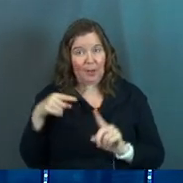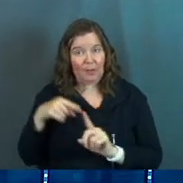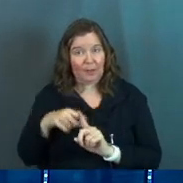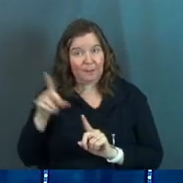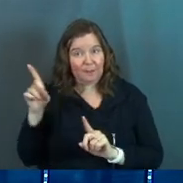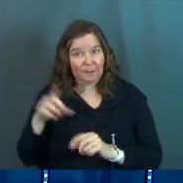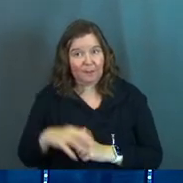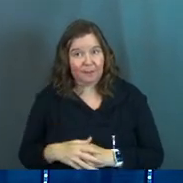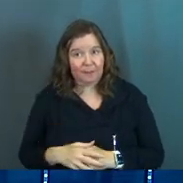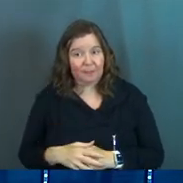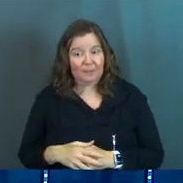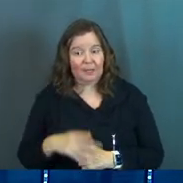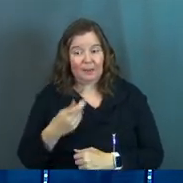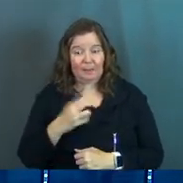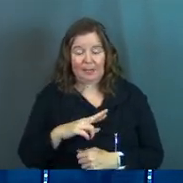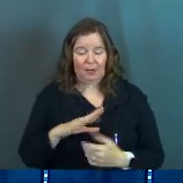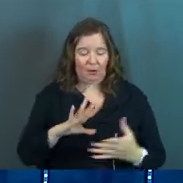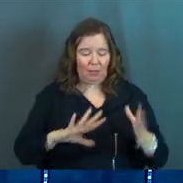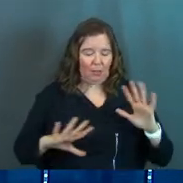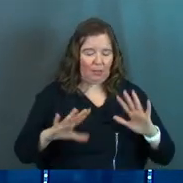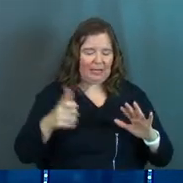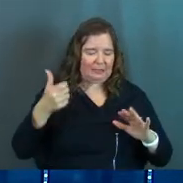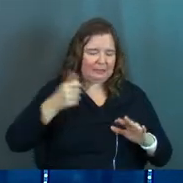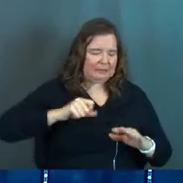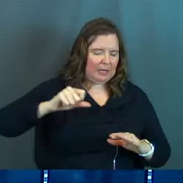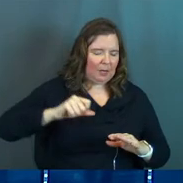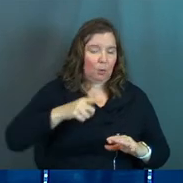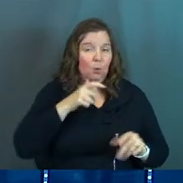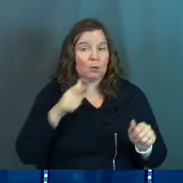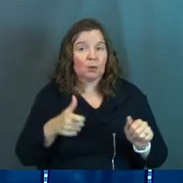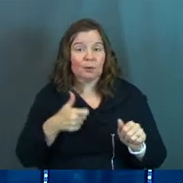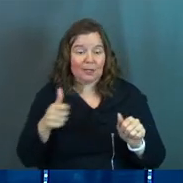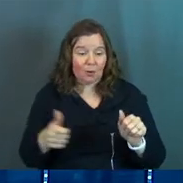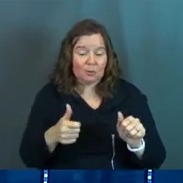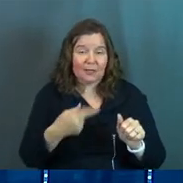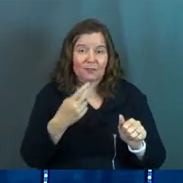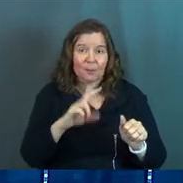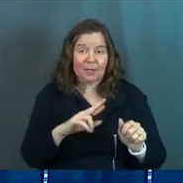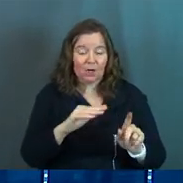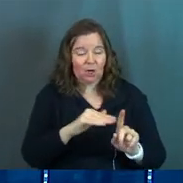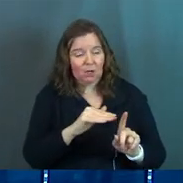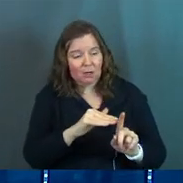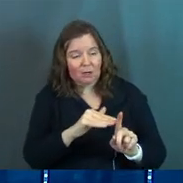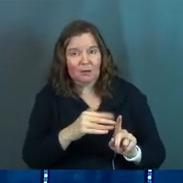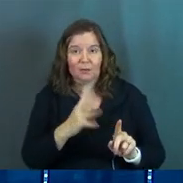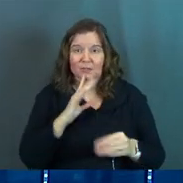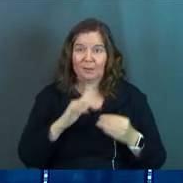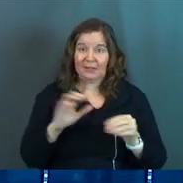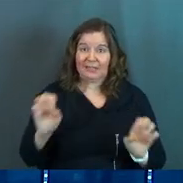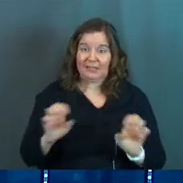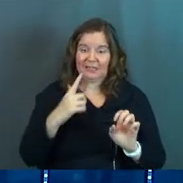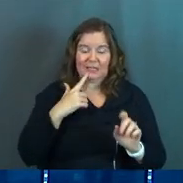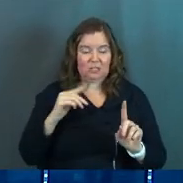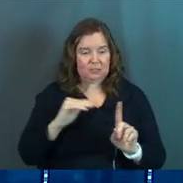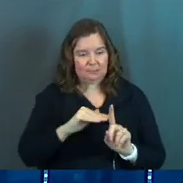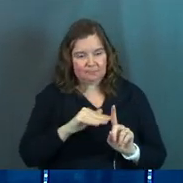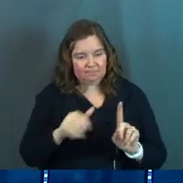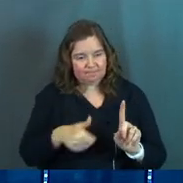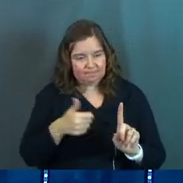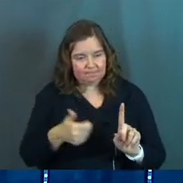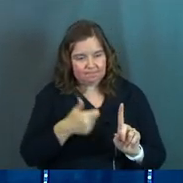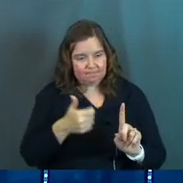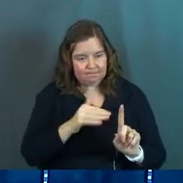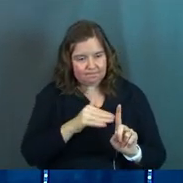him? Peter breaks and denies him. Who does he go after? He goes after Peter. We talked about that at Easter, man. He just goes after